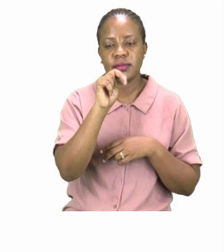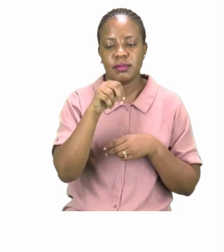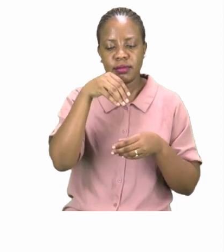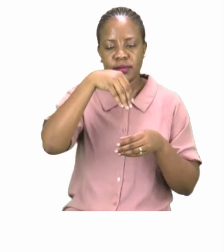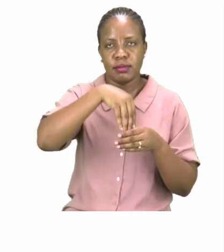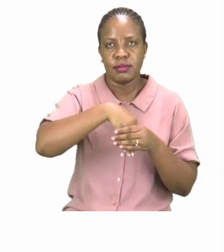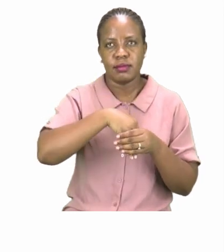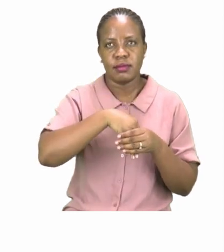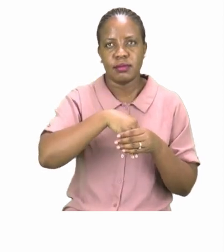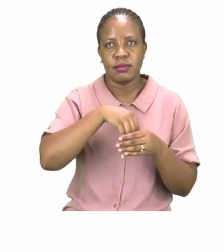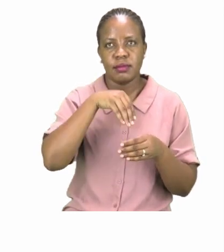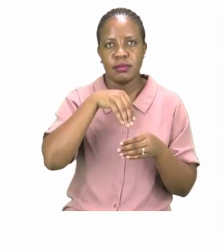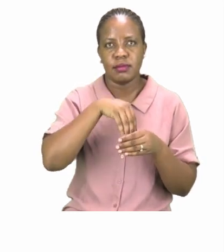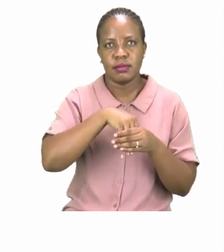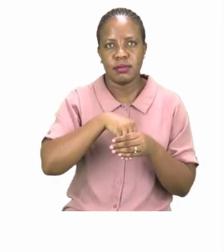In.